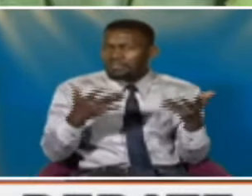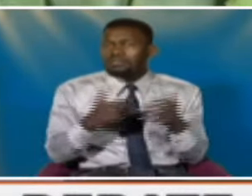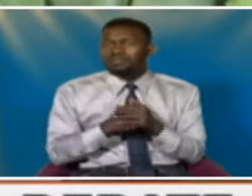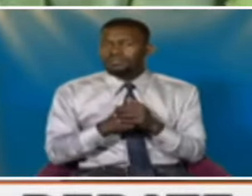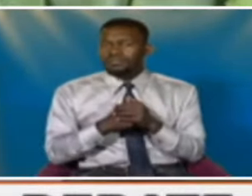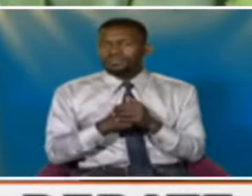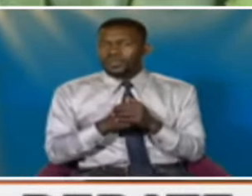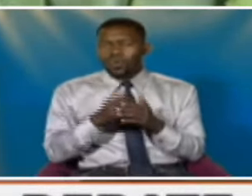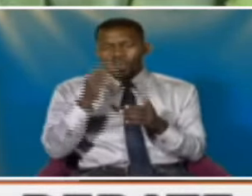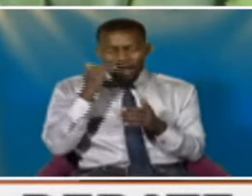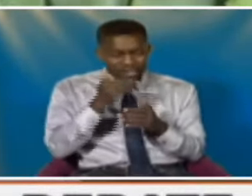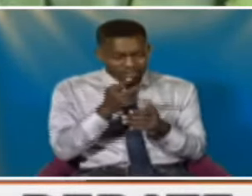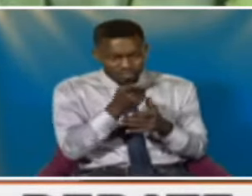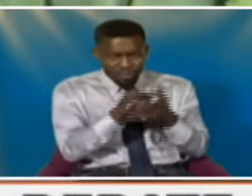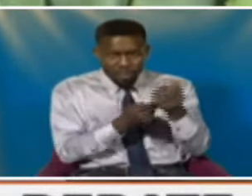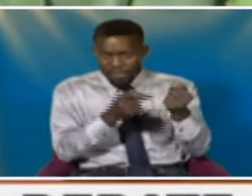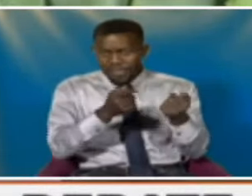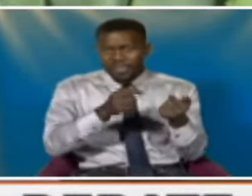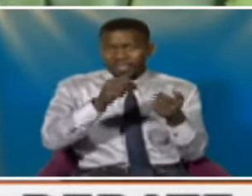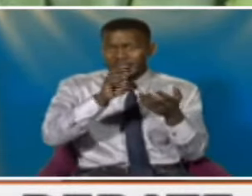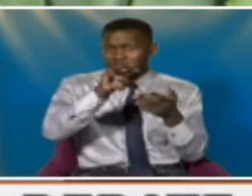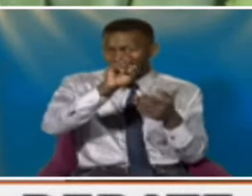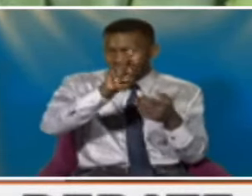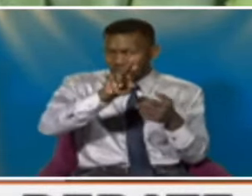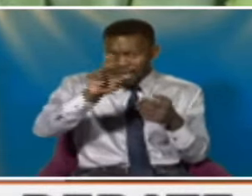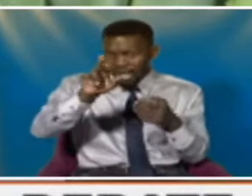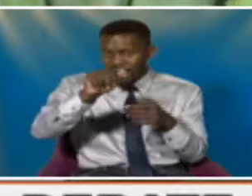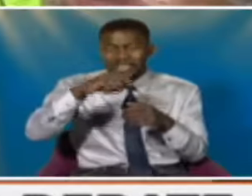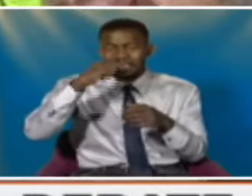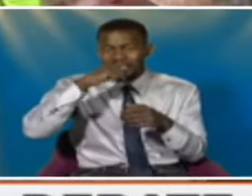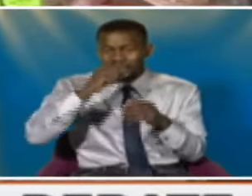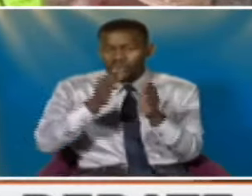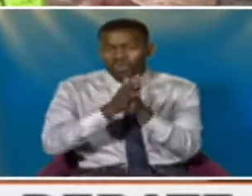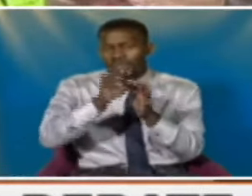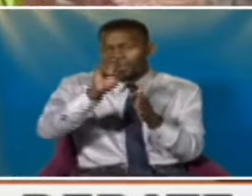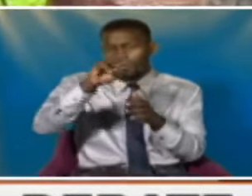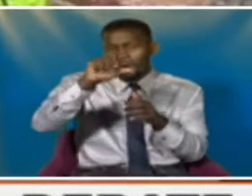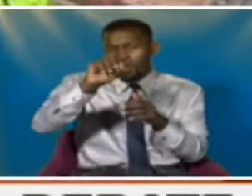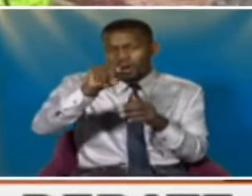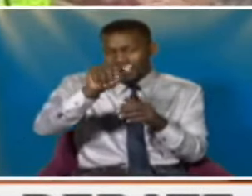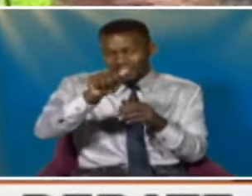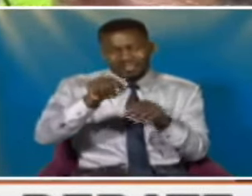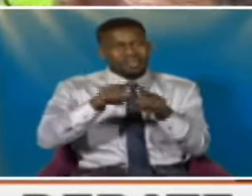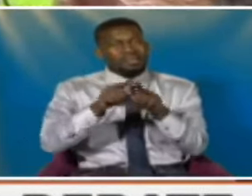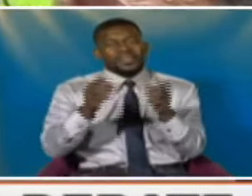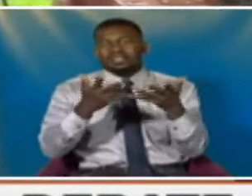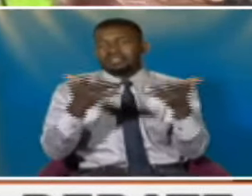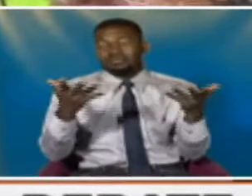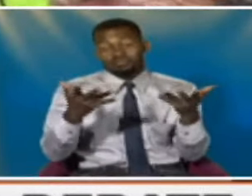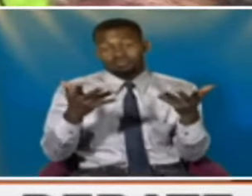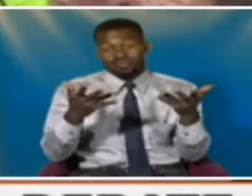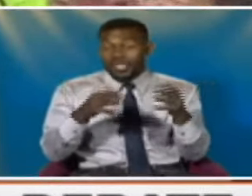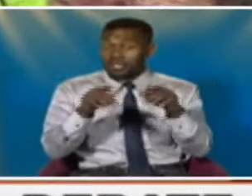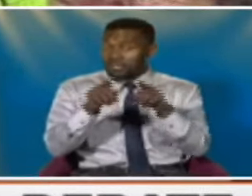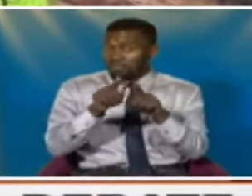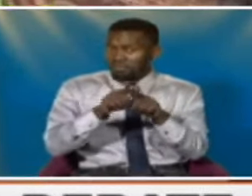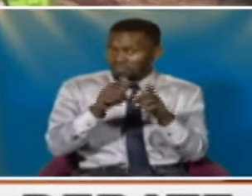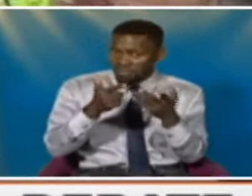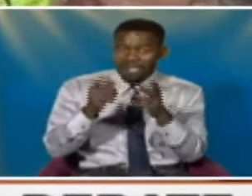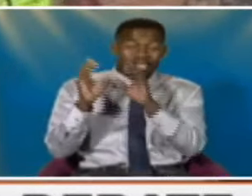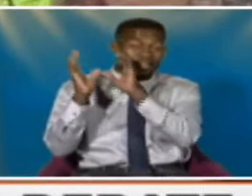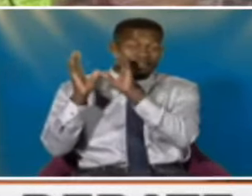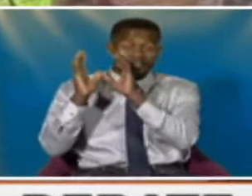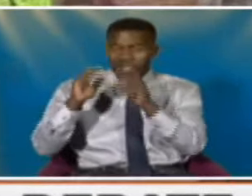and these problems are out of our way. And in Kilifi County, activists have appealed to parents to take